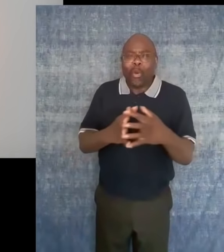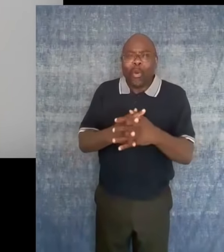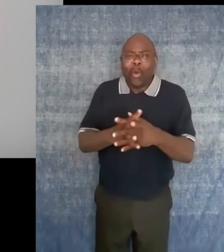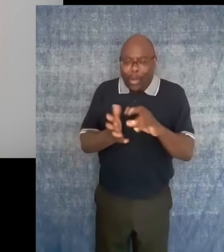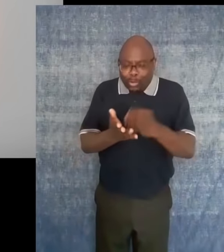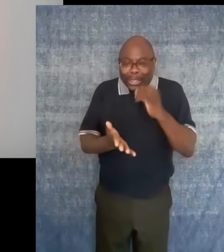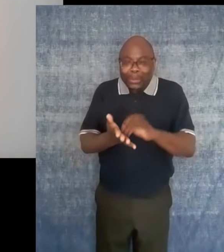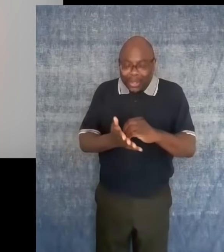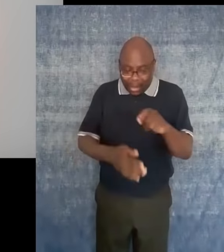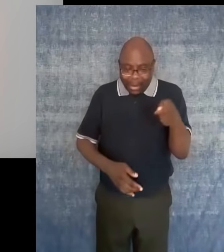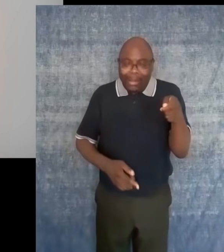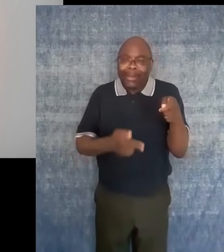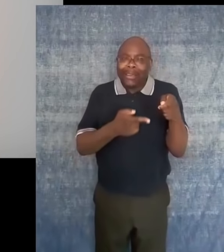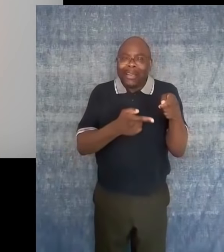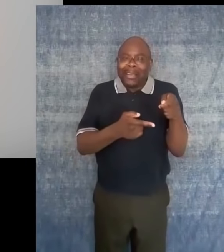Tato,